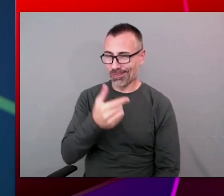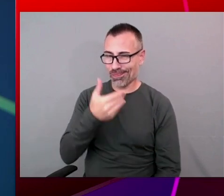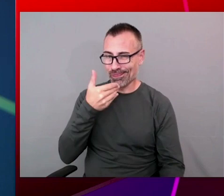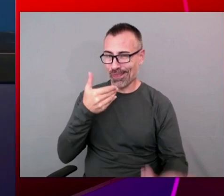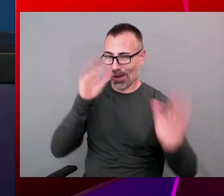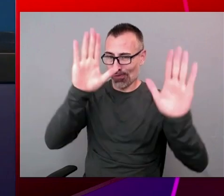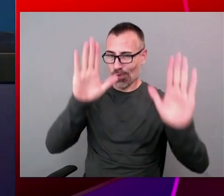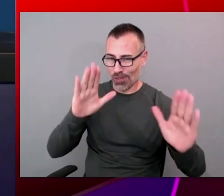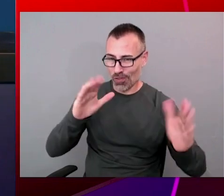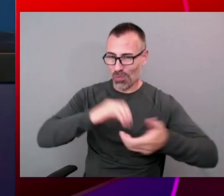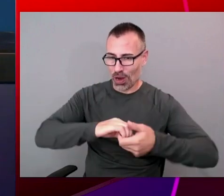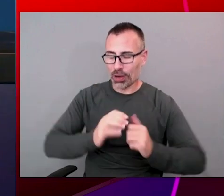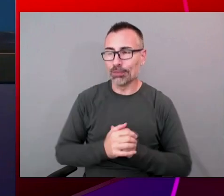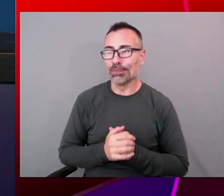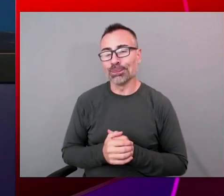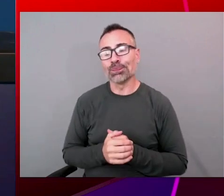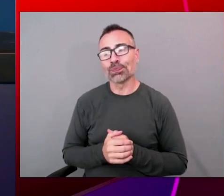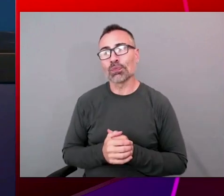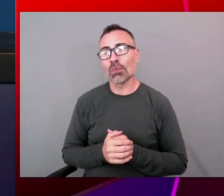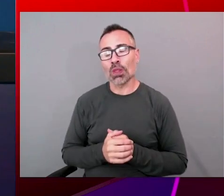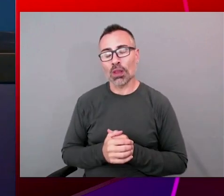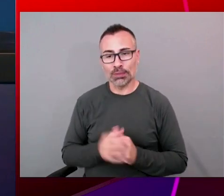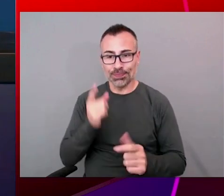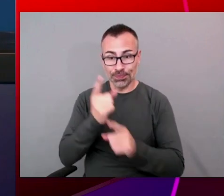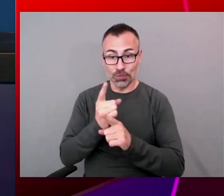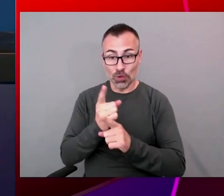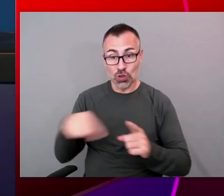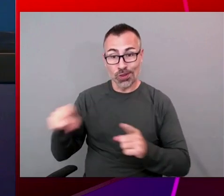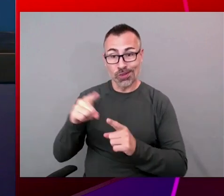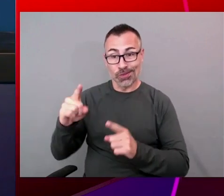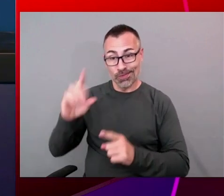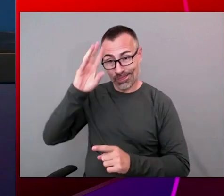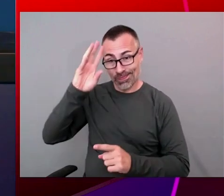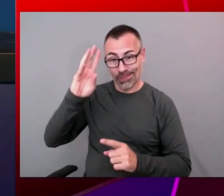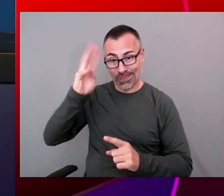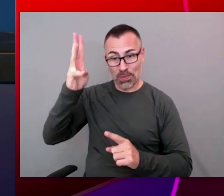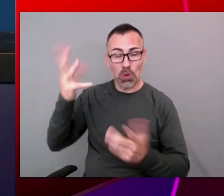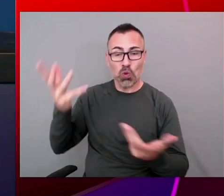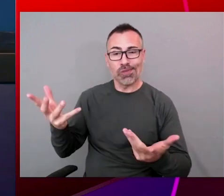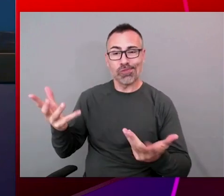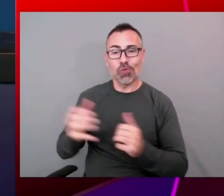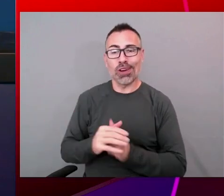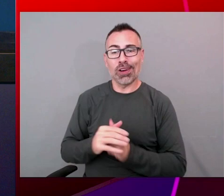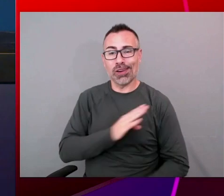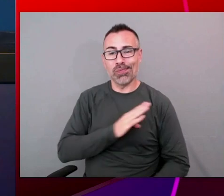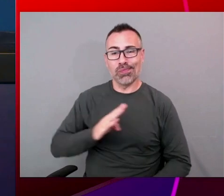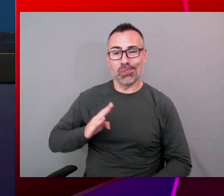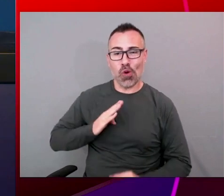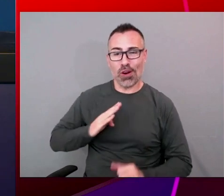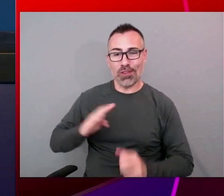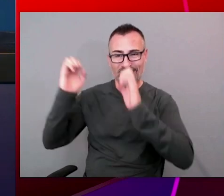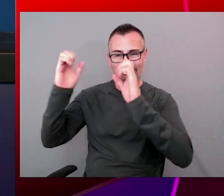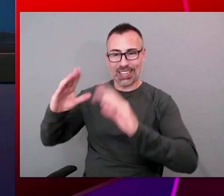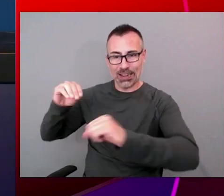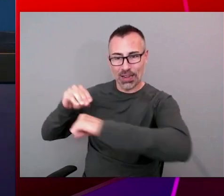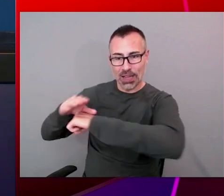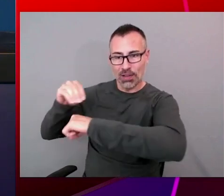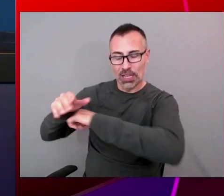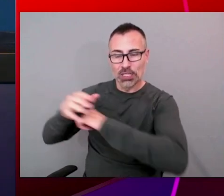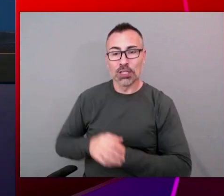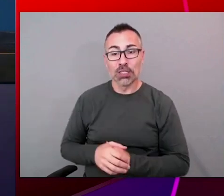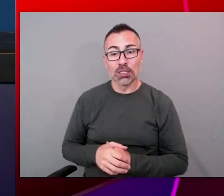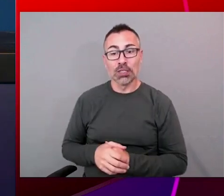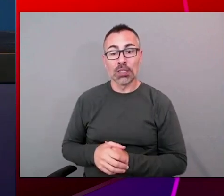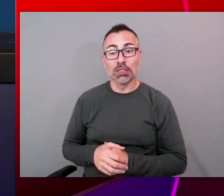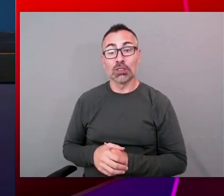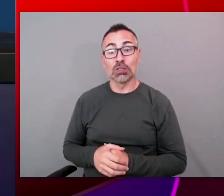created an educator advisory board, because our kind of motto is like, what you do for them, without them, you do to